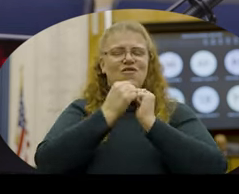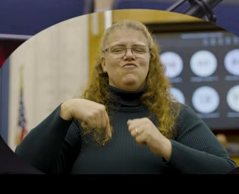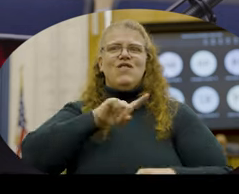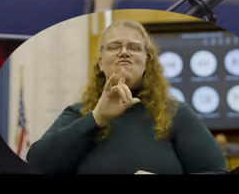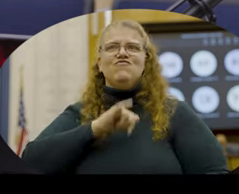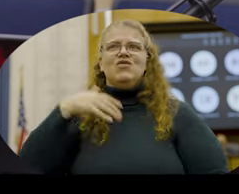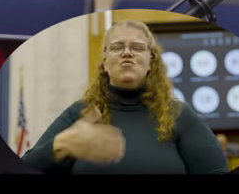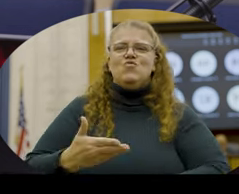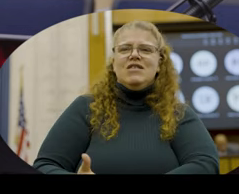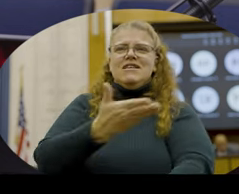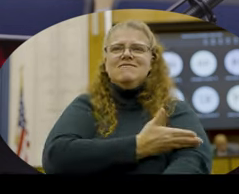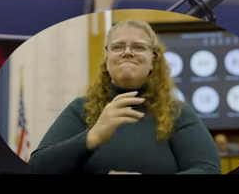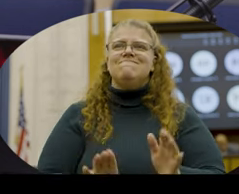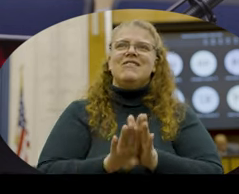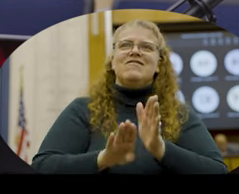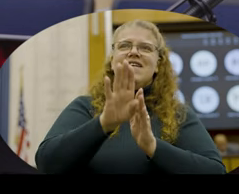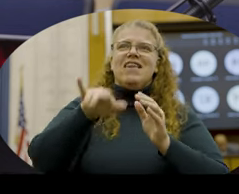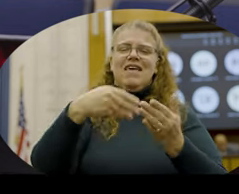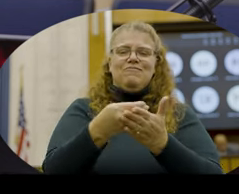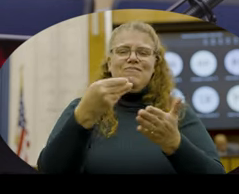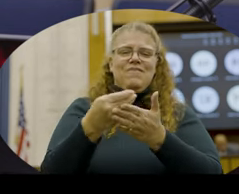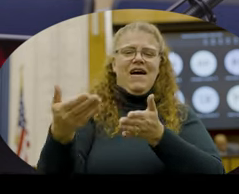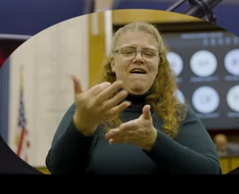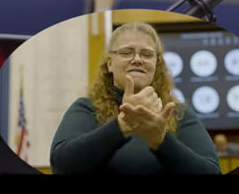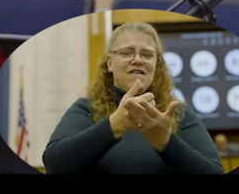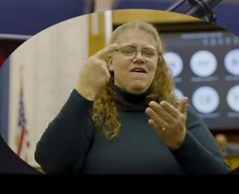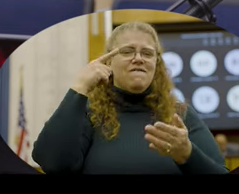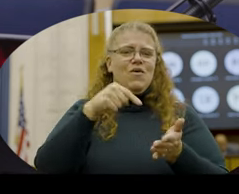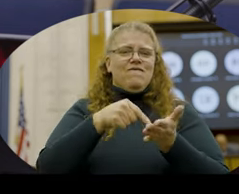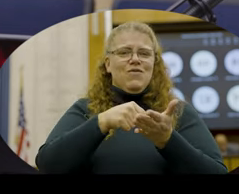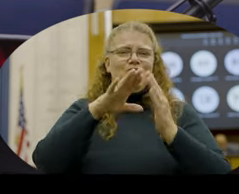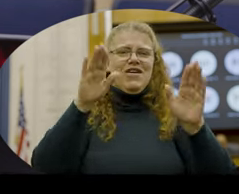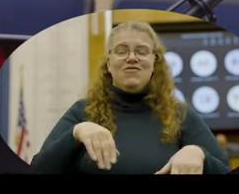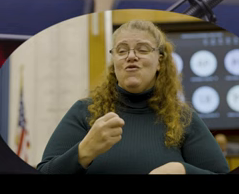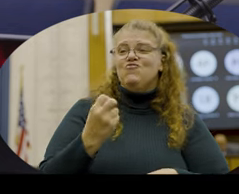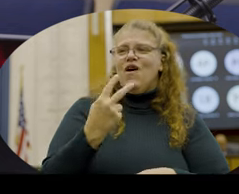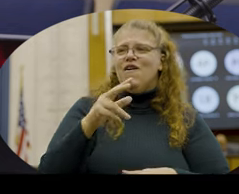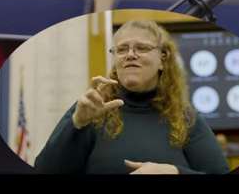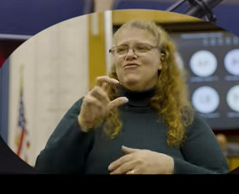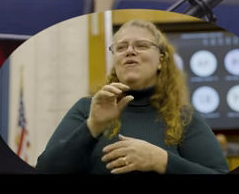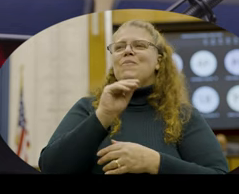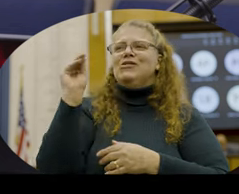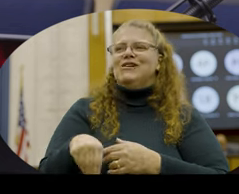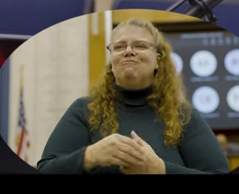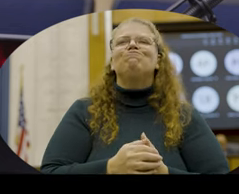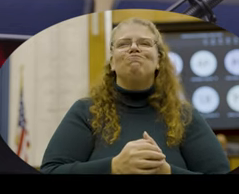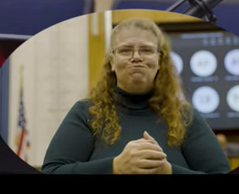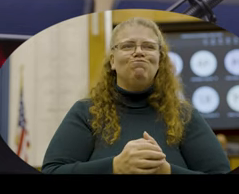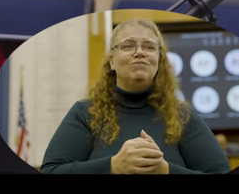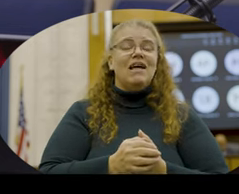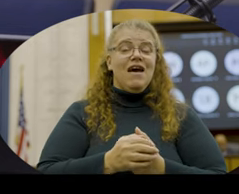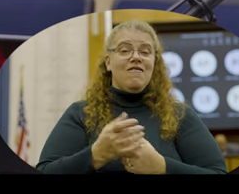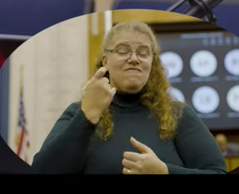dramatically increased the amount of funding available for affordable housing by over 1,200%. Our